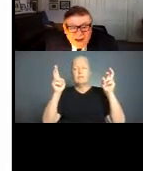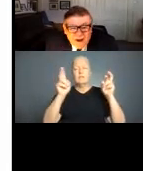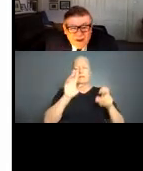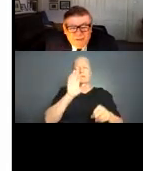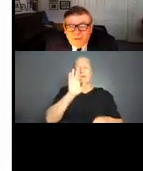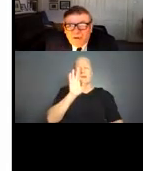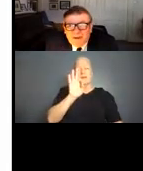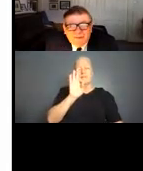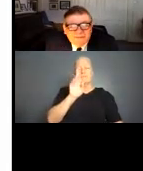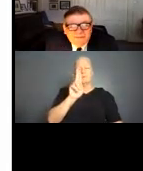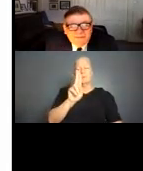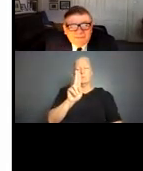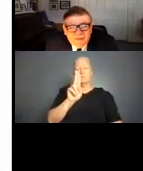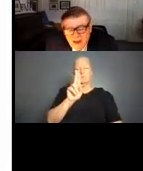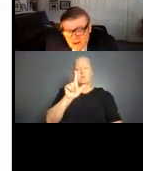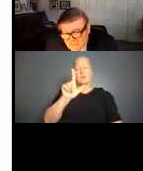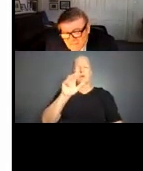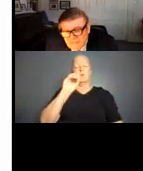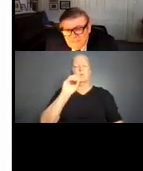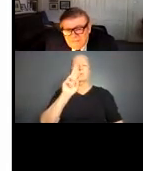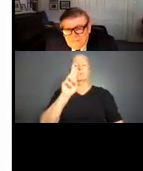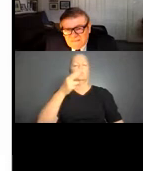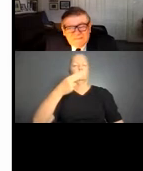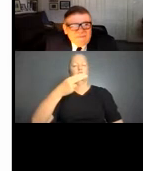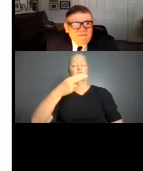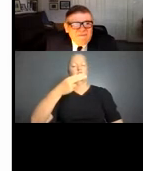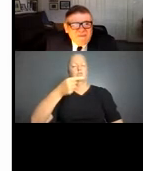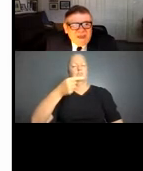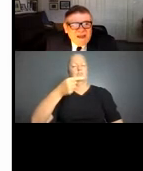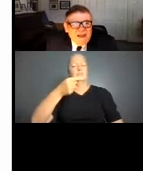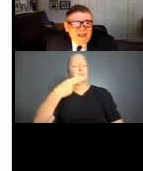big economic problems. Yeah.